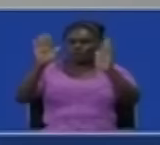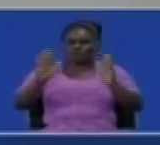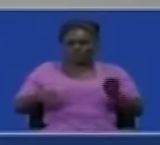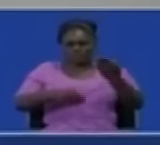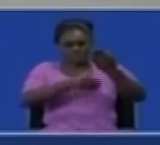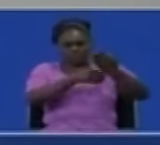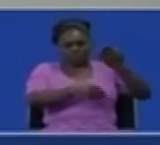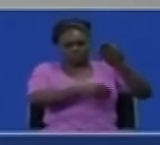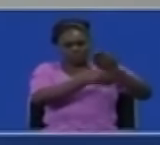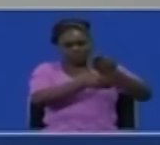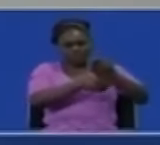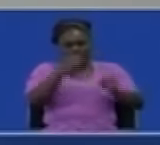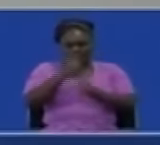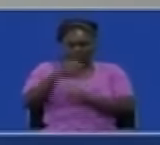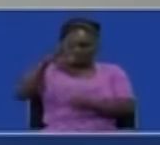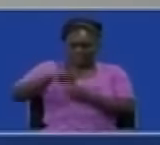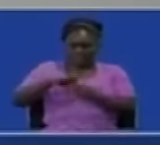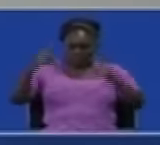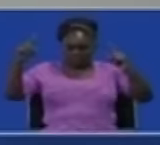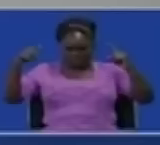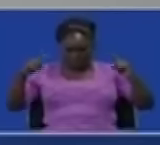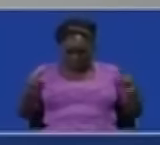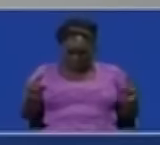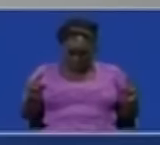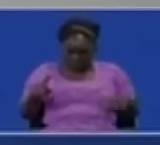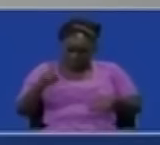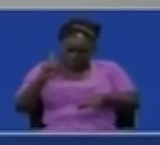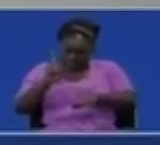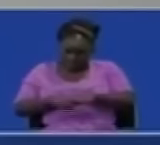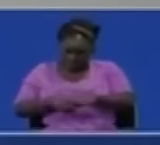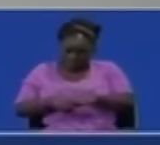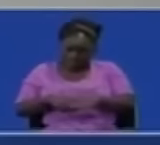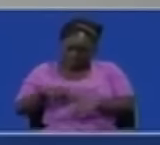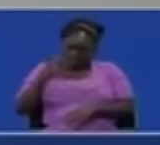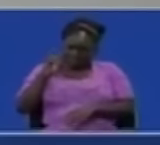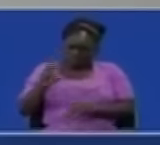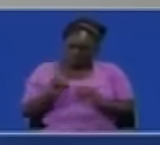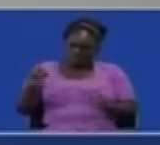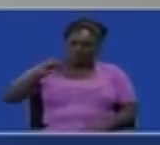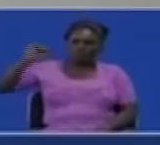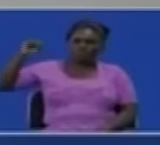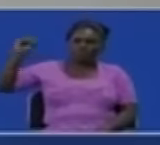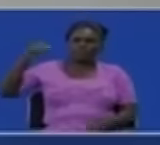be able to make the election successful. At the moment, I don't see politicians